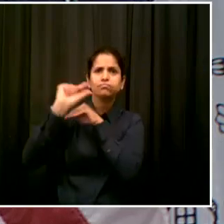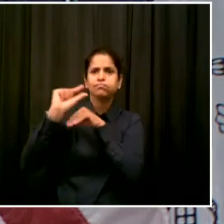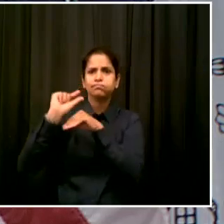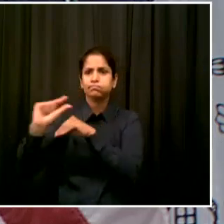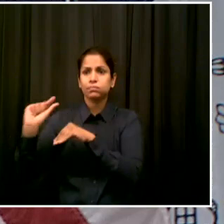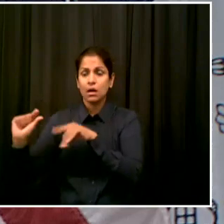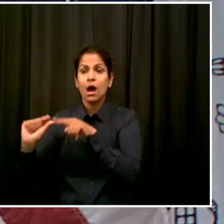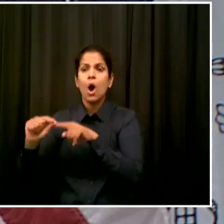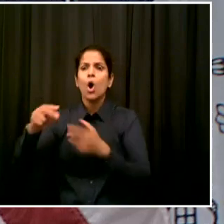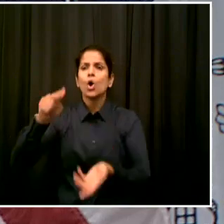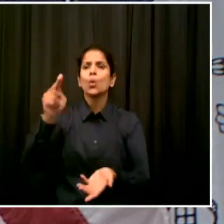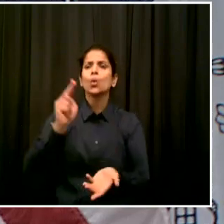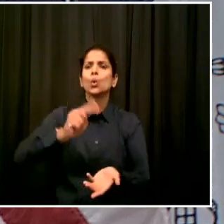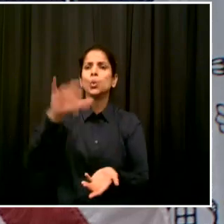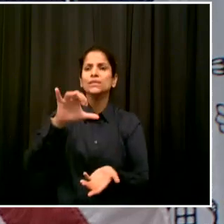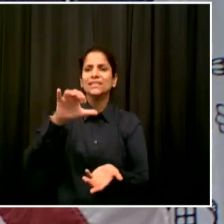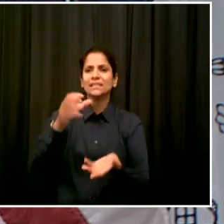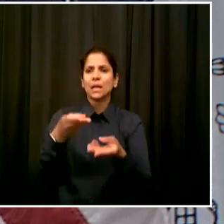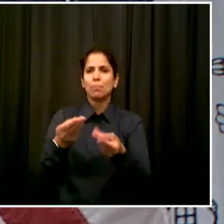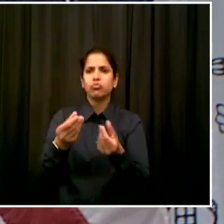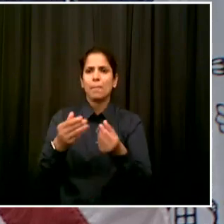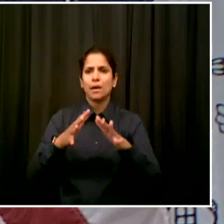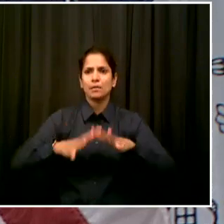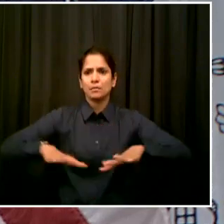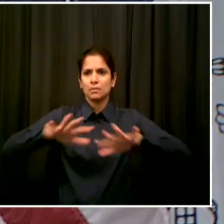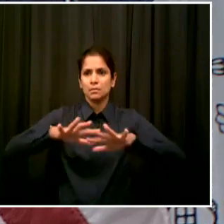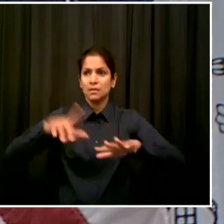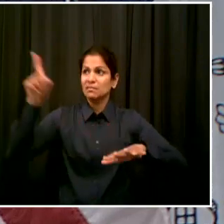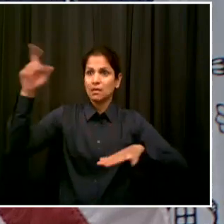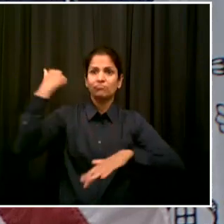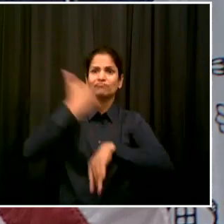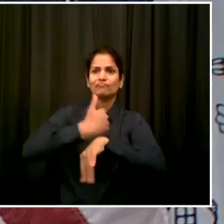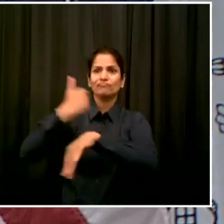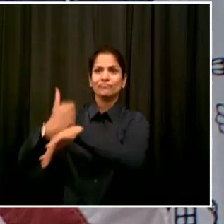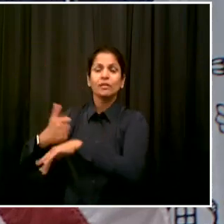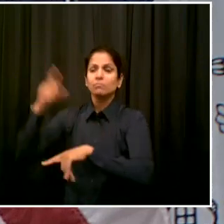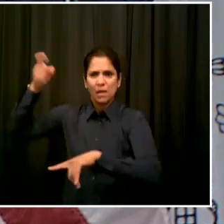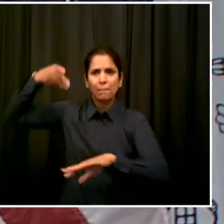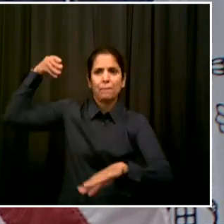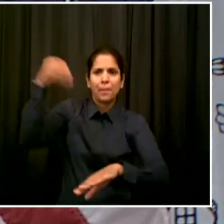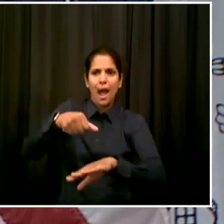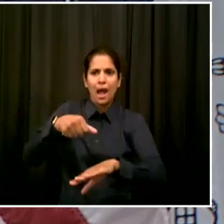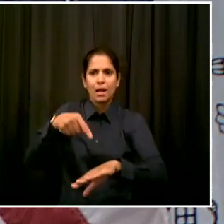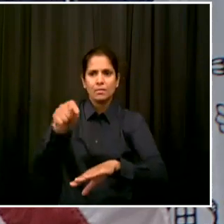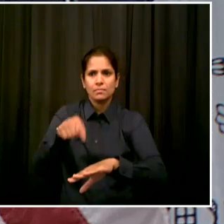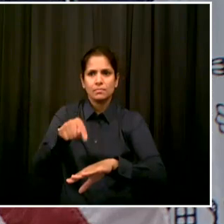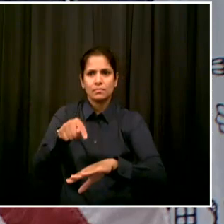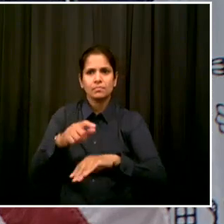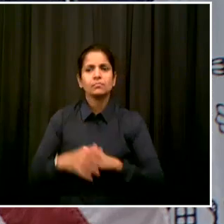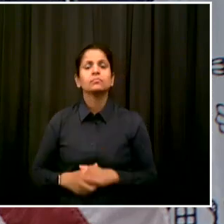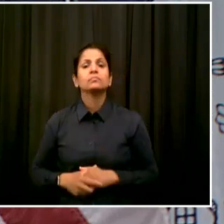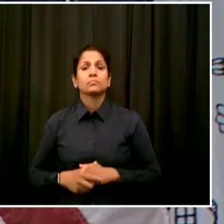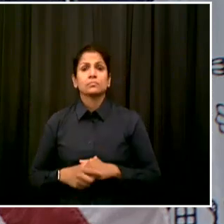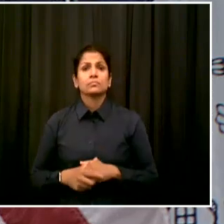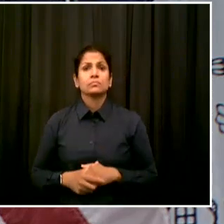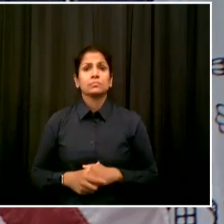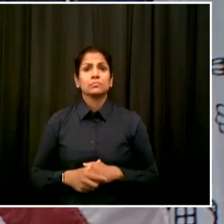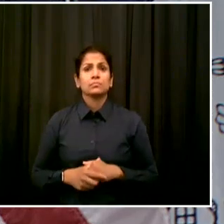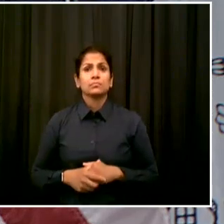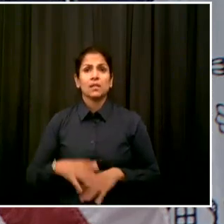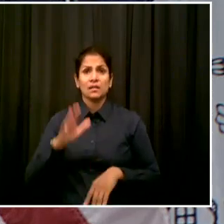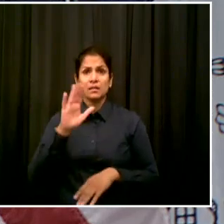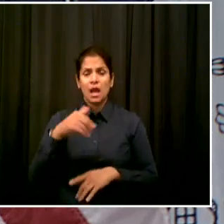Jillian? Go ahead. Okay. It's not a follow-up. It's unrelated. About that Brooklyn building that exploded last